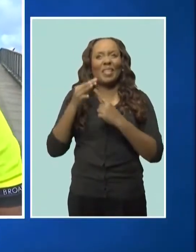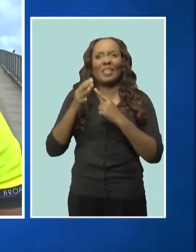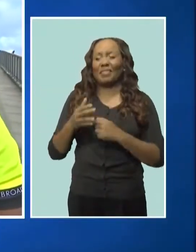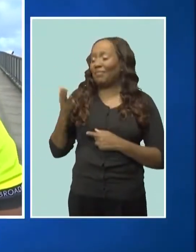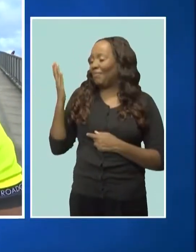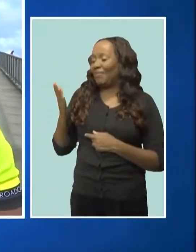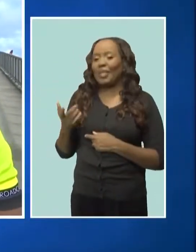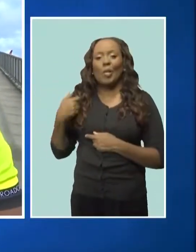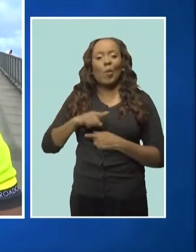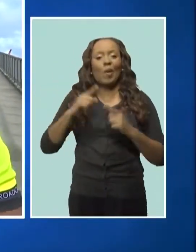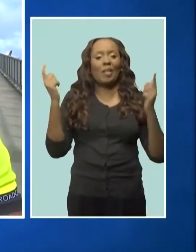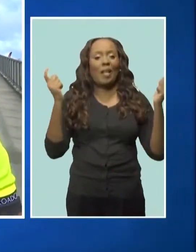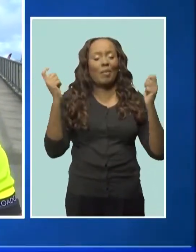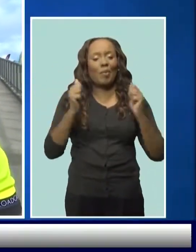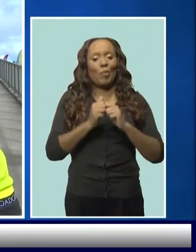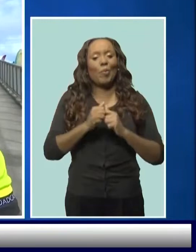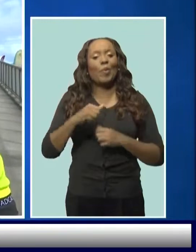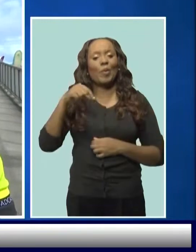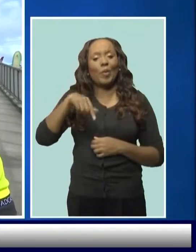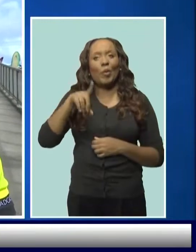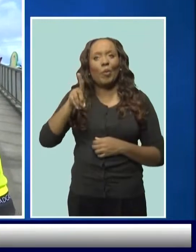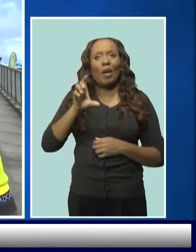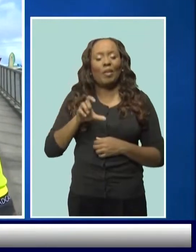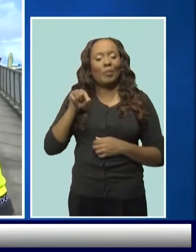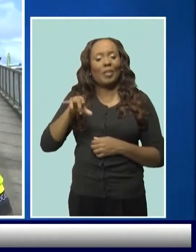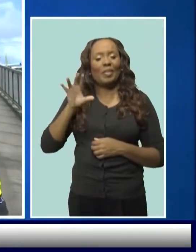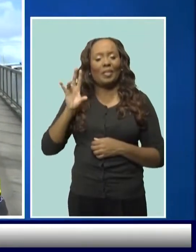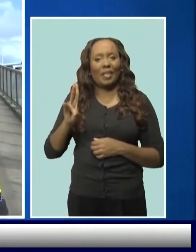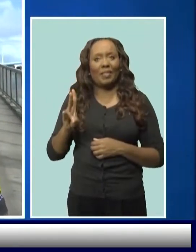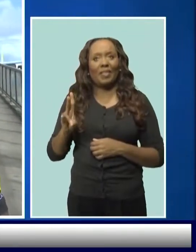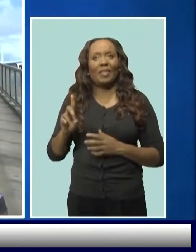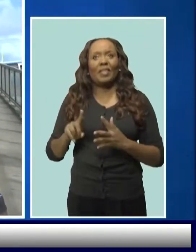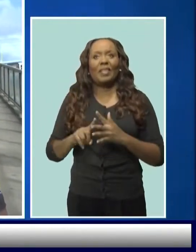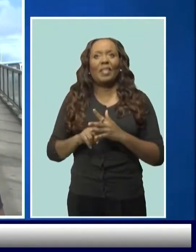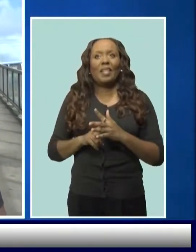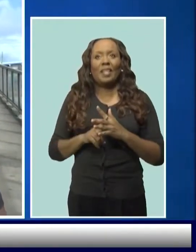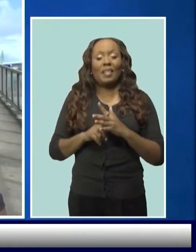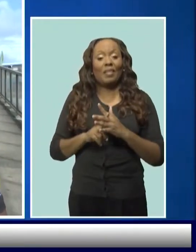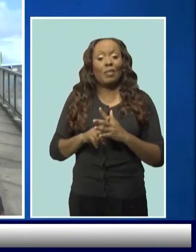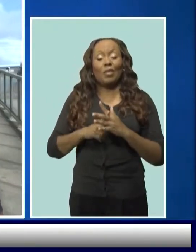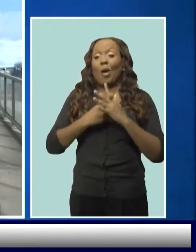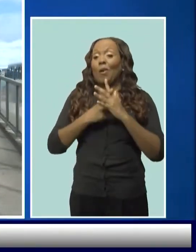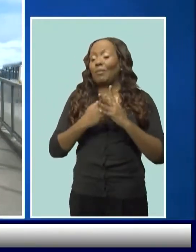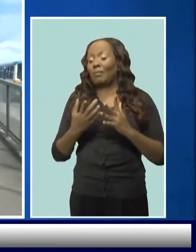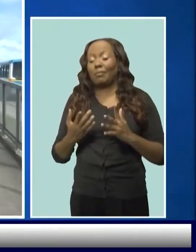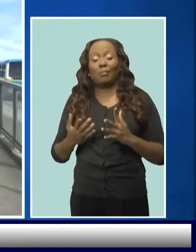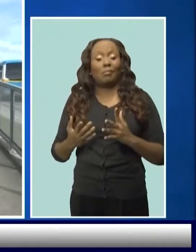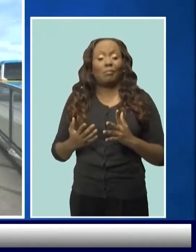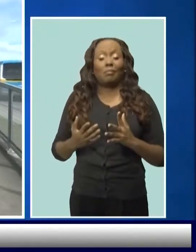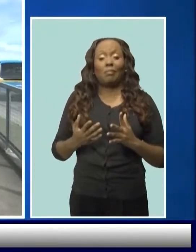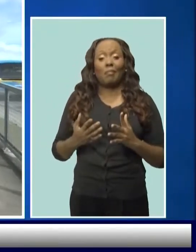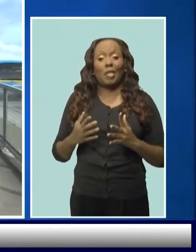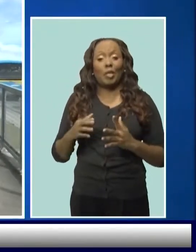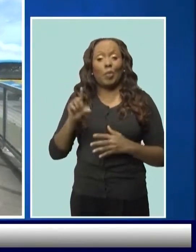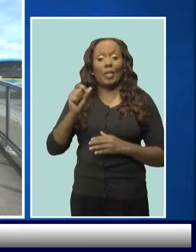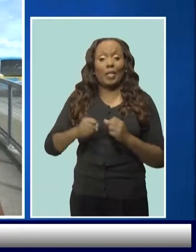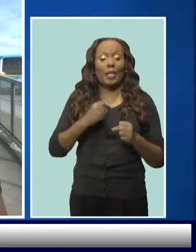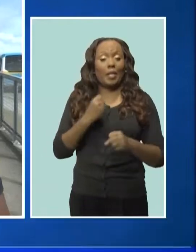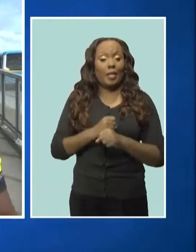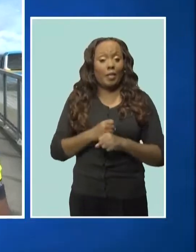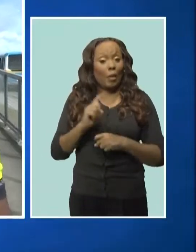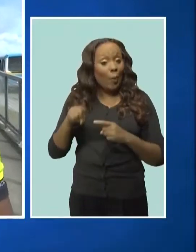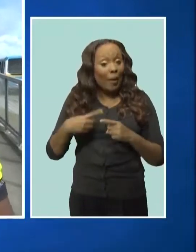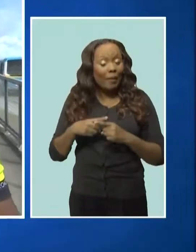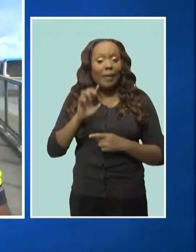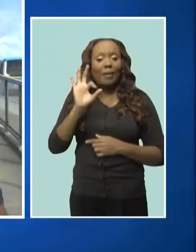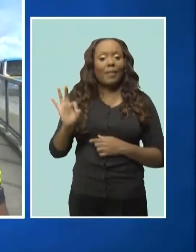Q 100.7 FM, who turns 20 on Friday, May 3rd. So no better way to celebrate than with Q in the community,